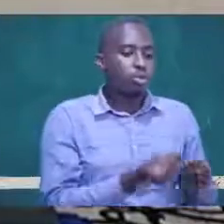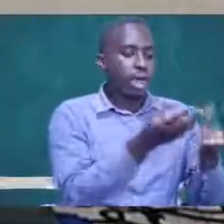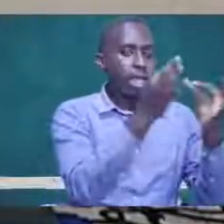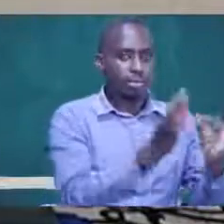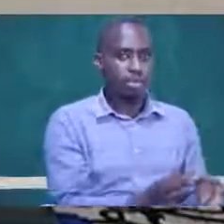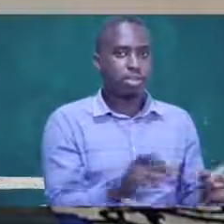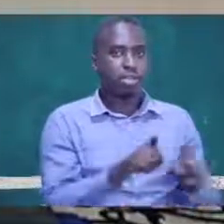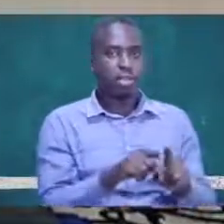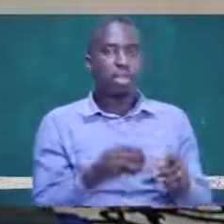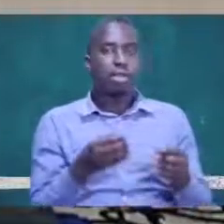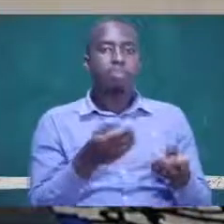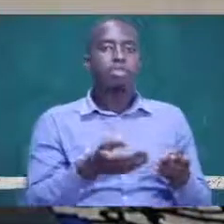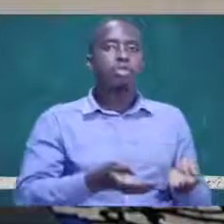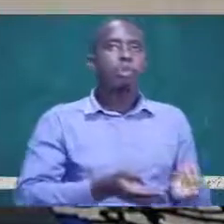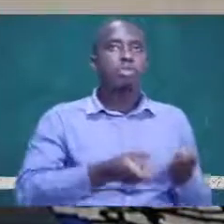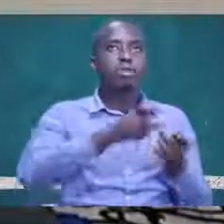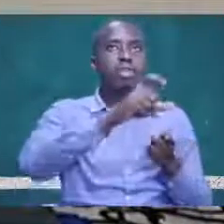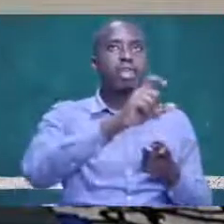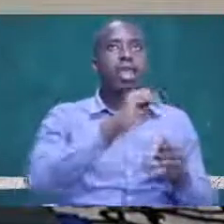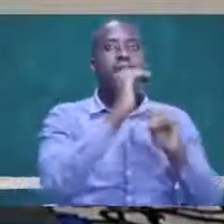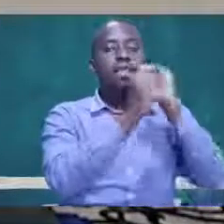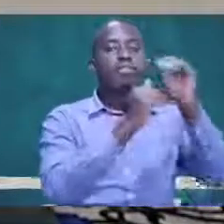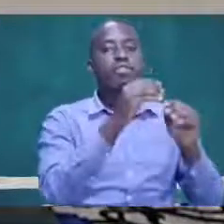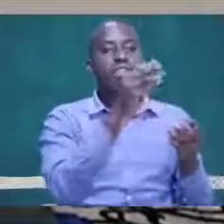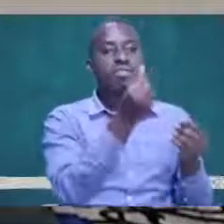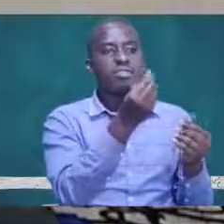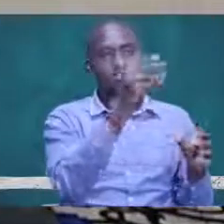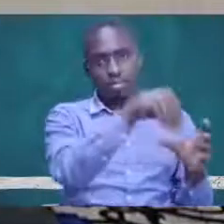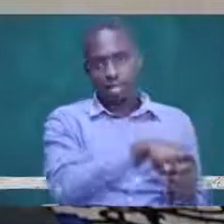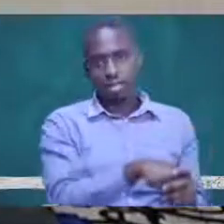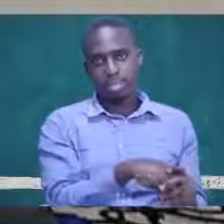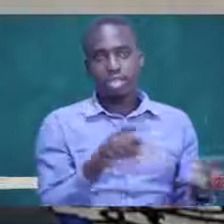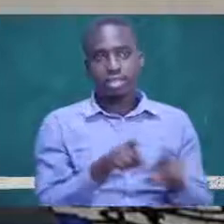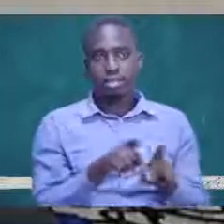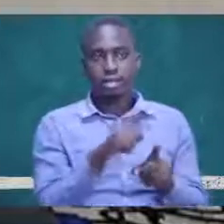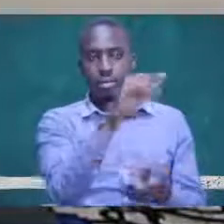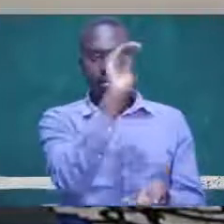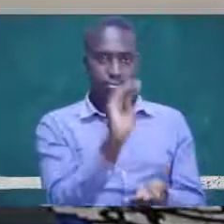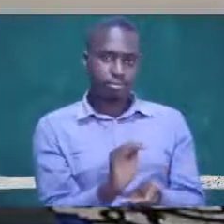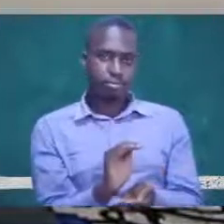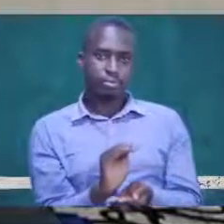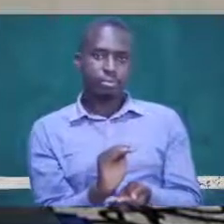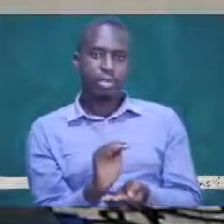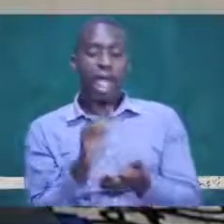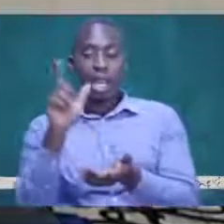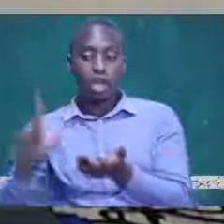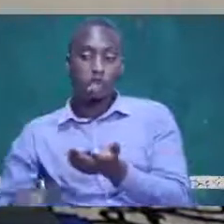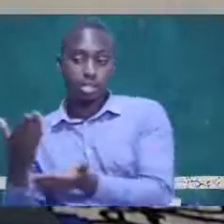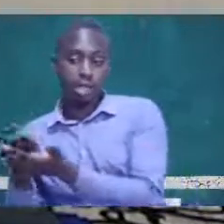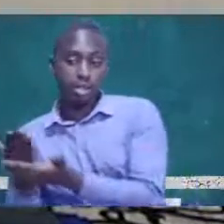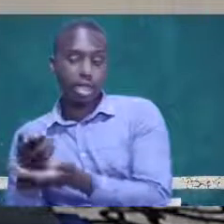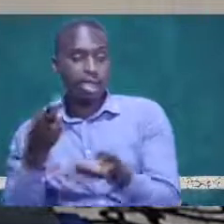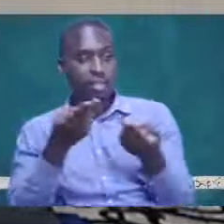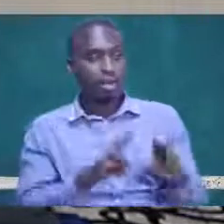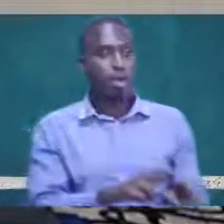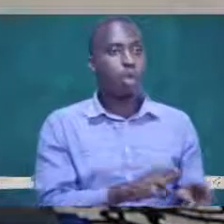will increase the level of investment. But when there is low demand, this will discourage people to invest because of low